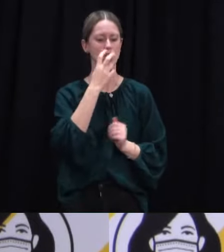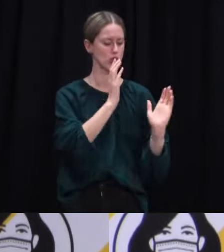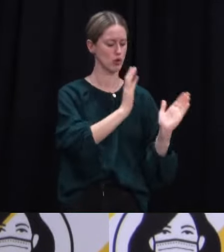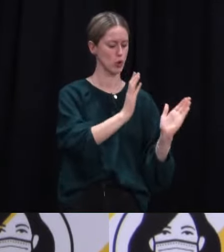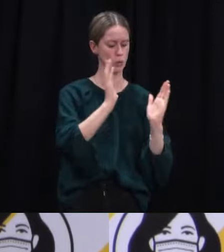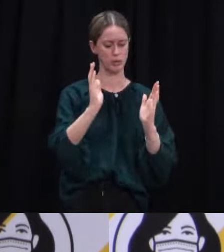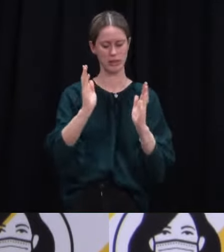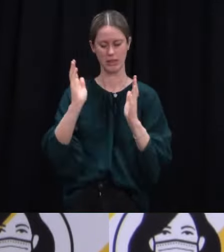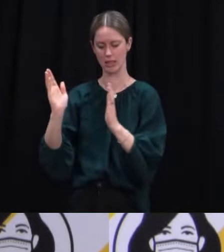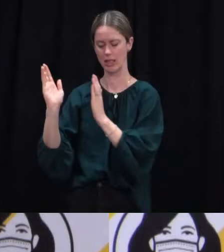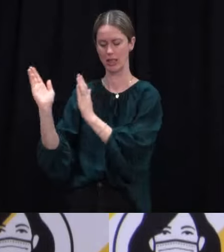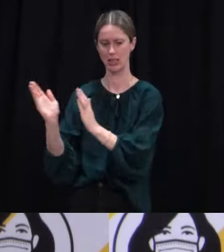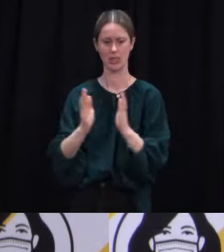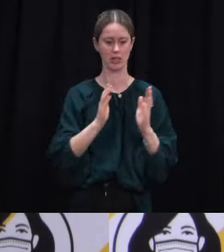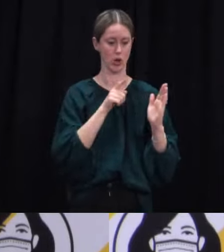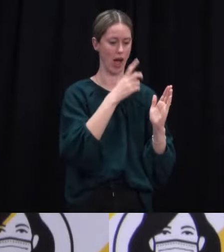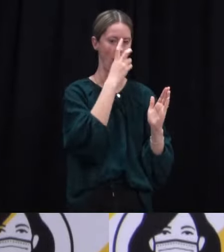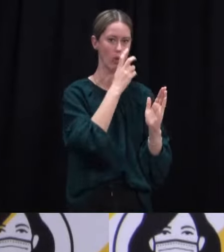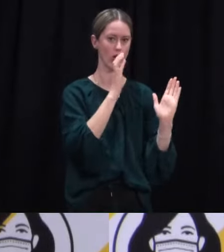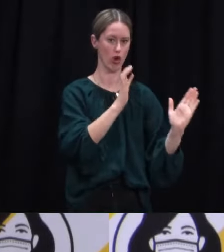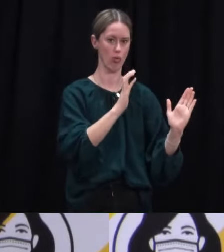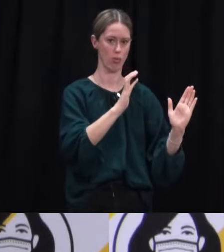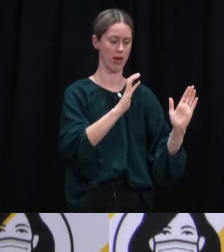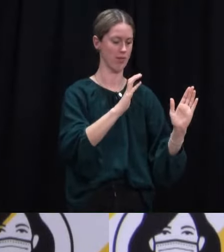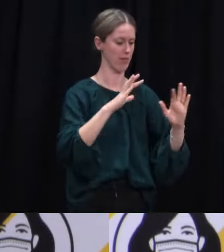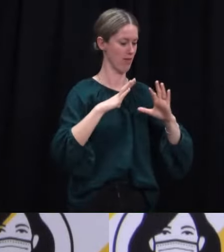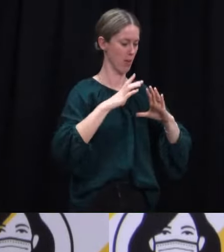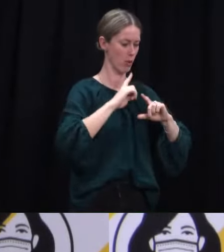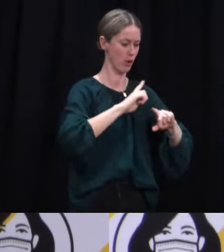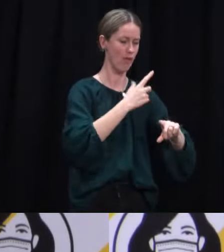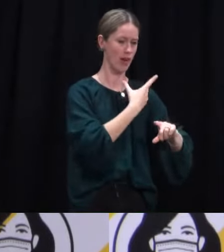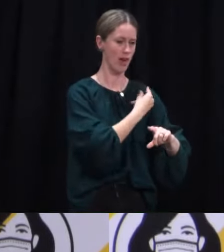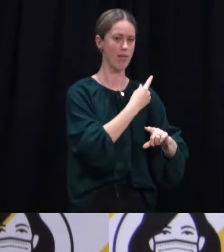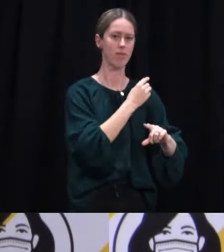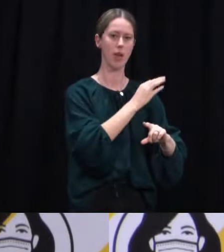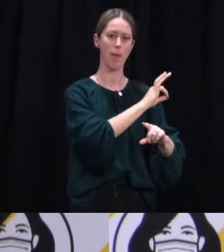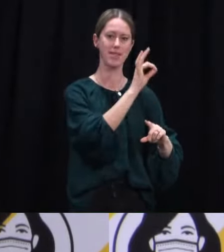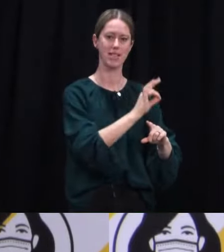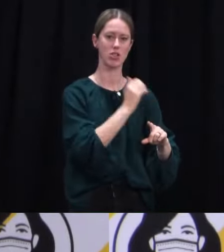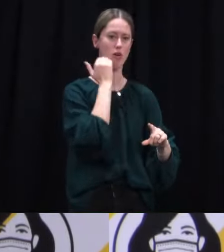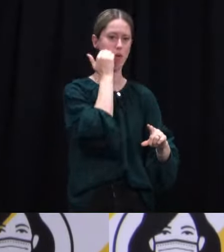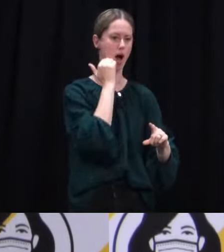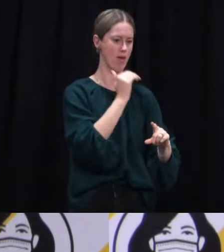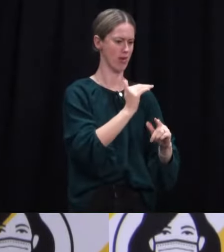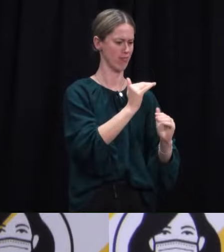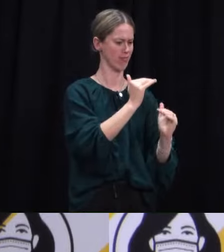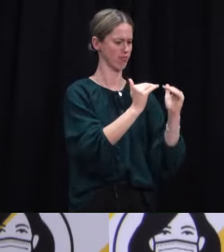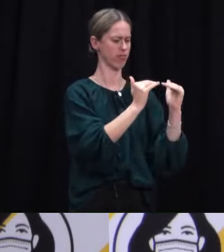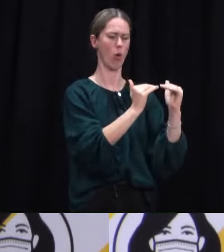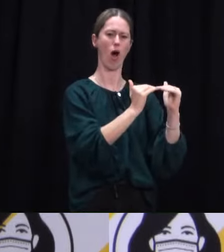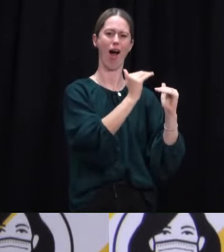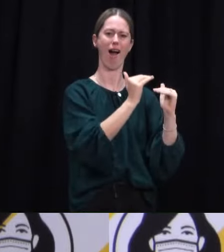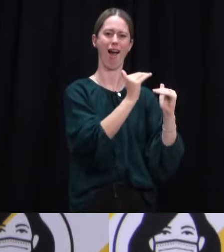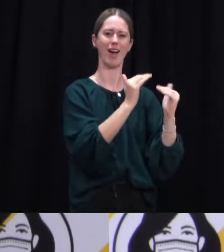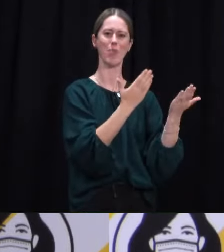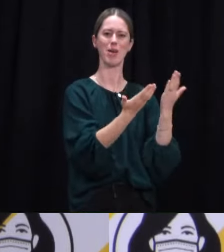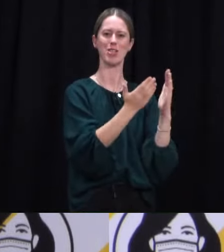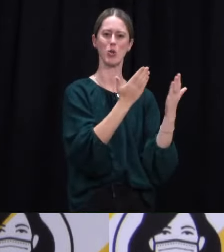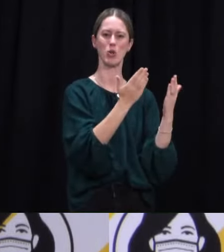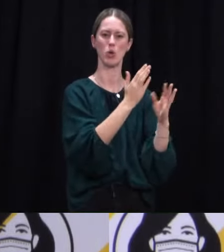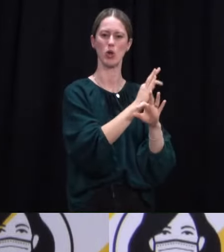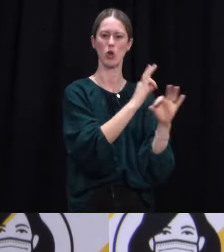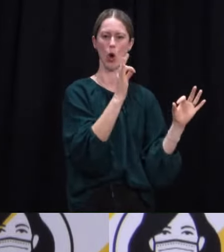when populations became eligible, the vaccination rates amongst Māori are as good, if not slightly better, than the comparable